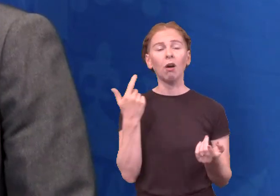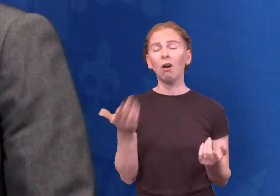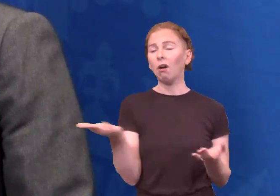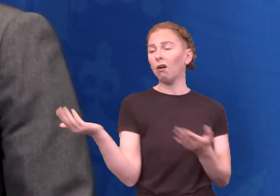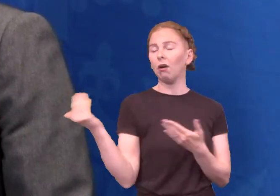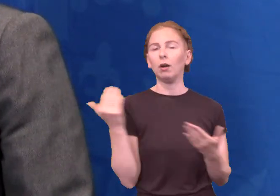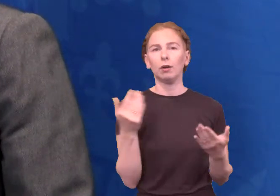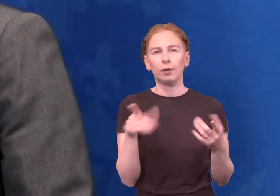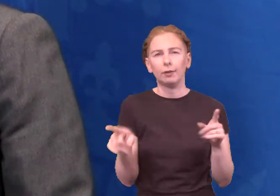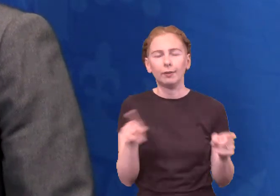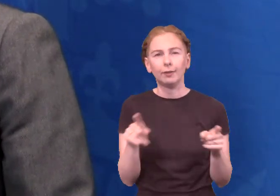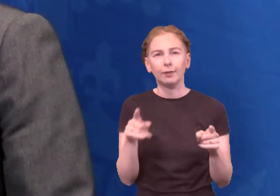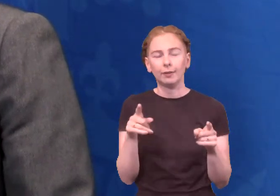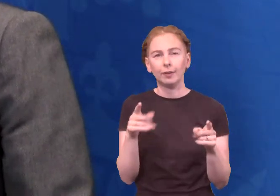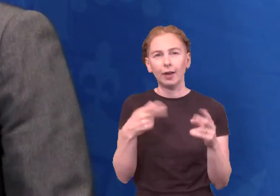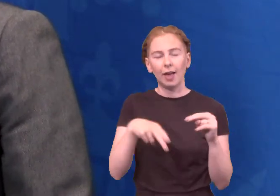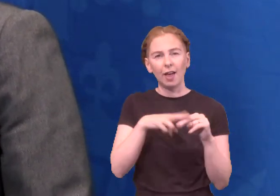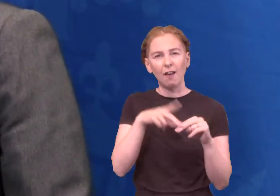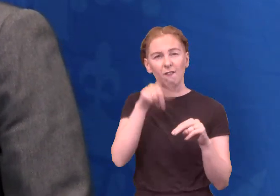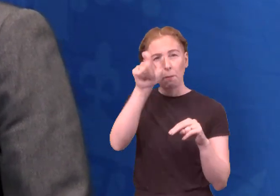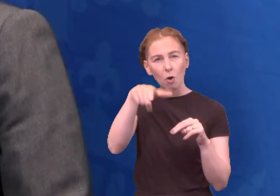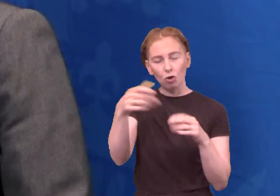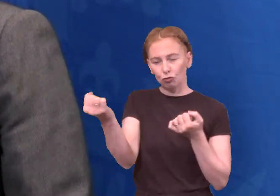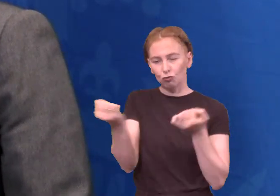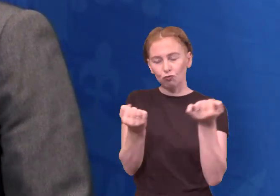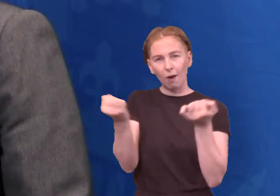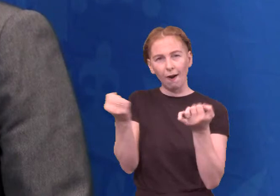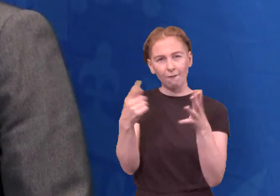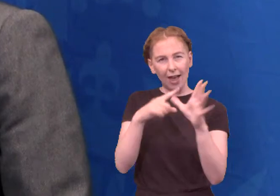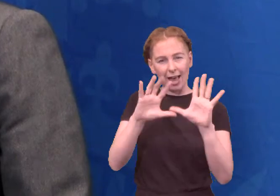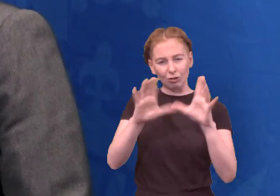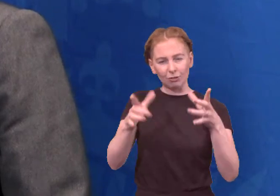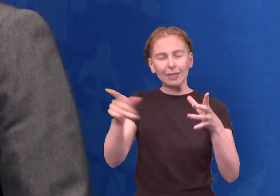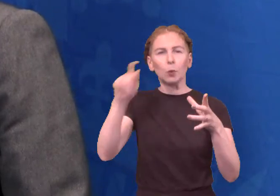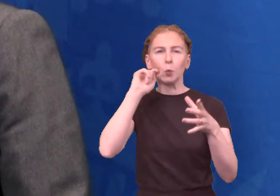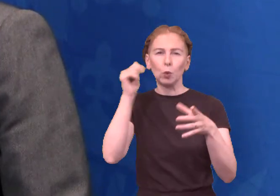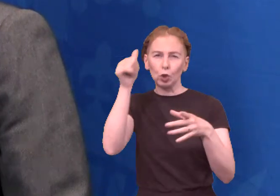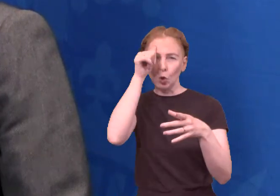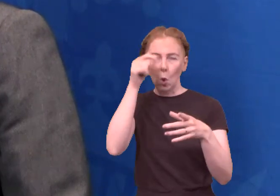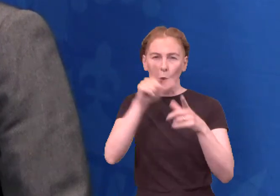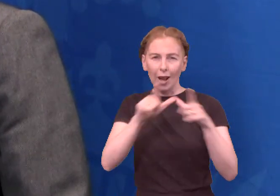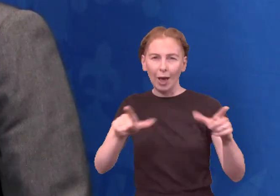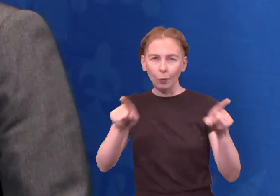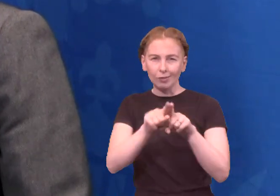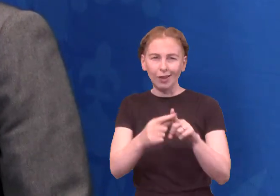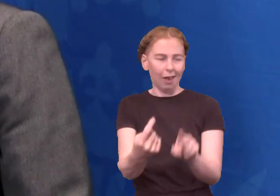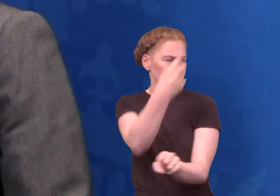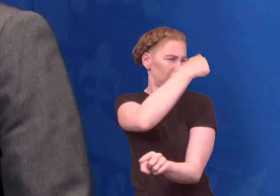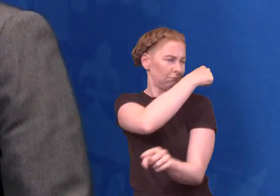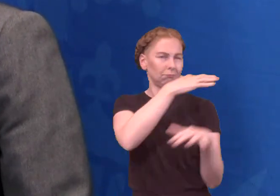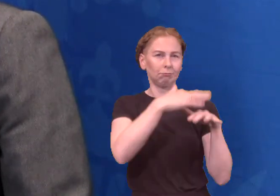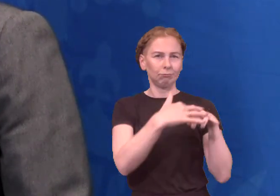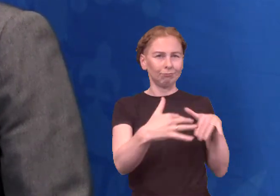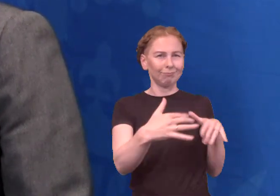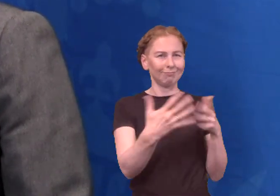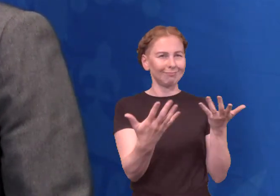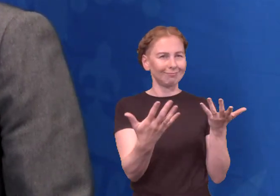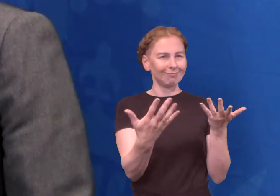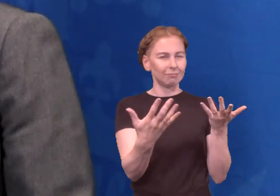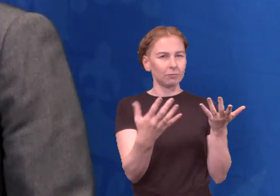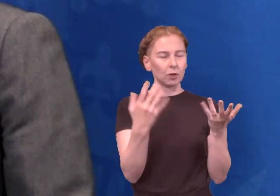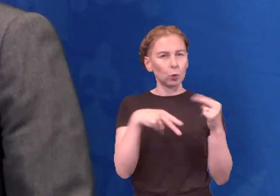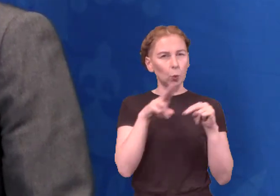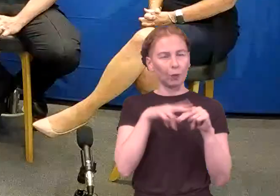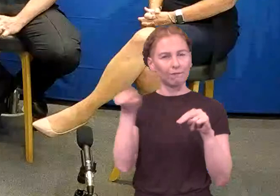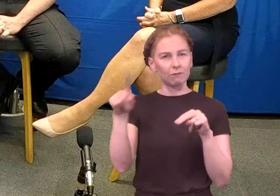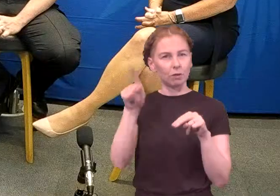people that you actually can't speak to. So for me, that's was a really key indicator that something was, really quite